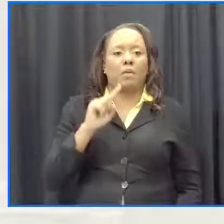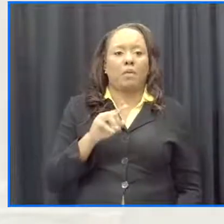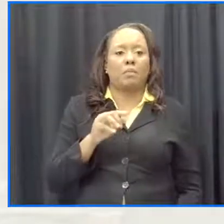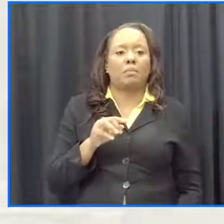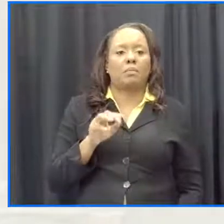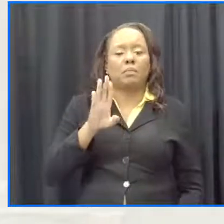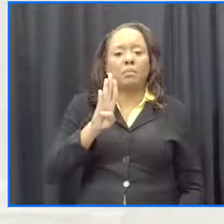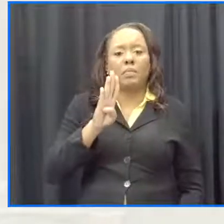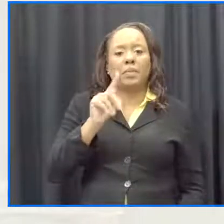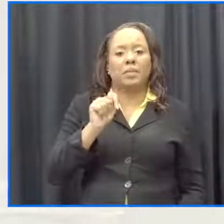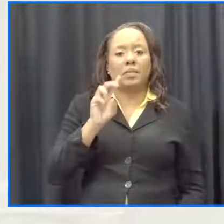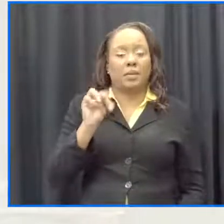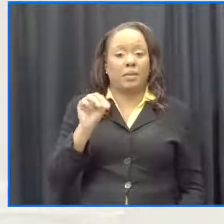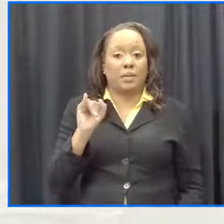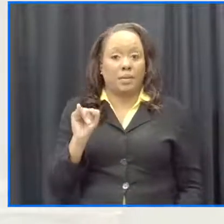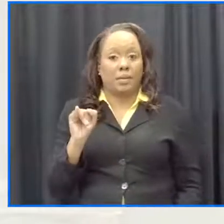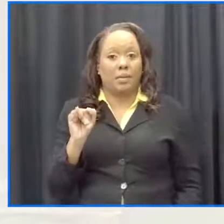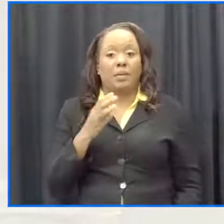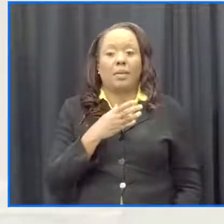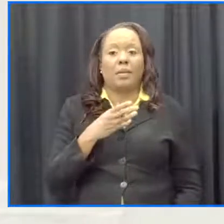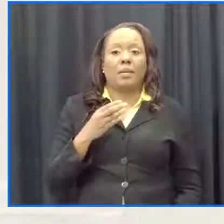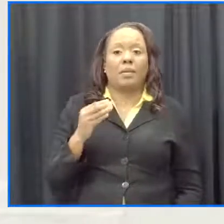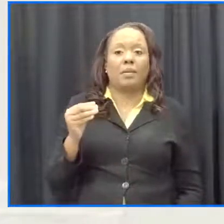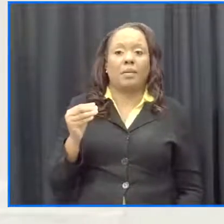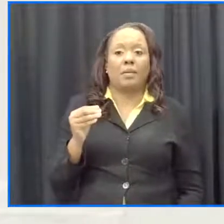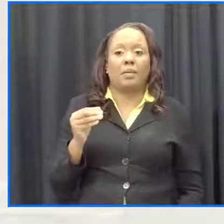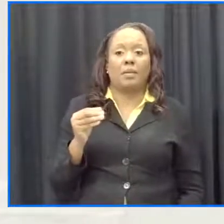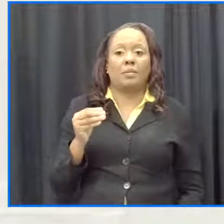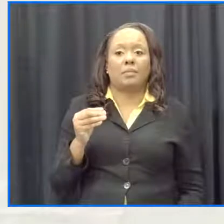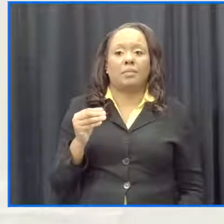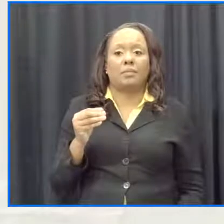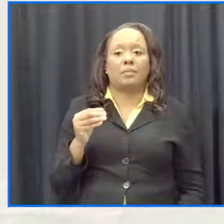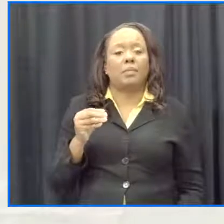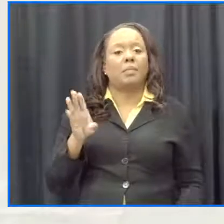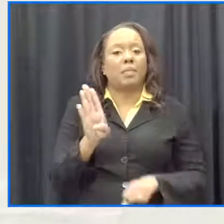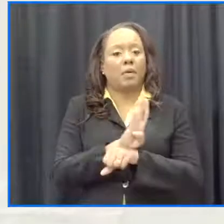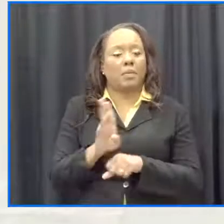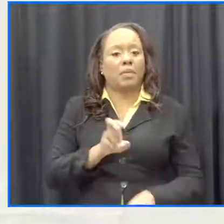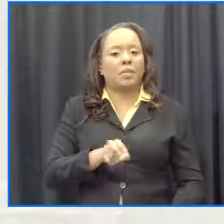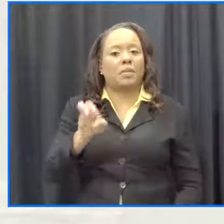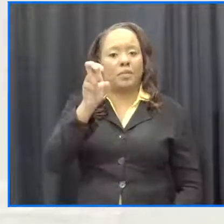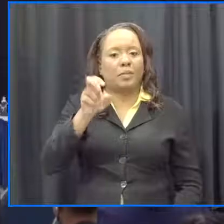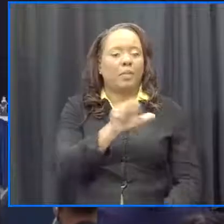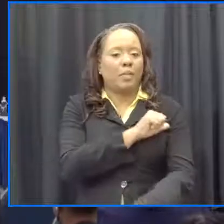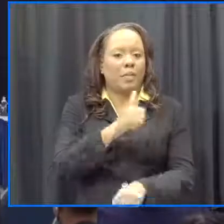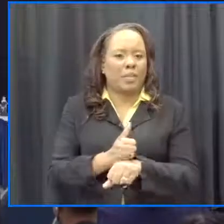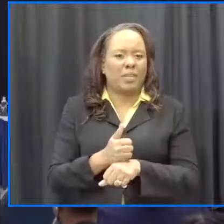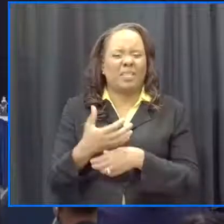Tourism Marketing, Inc. and the Barbados Tourism Product Authority.